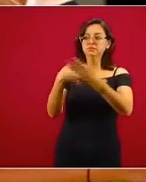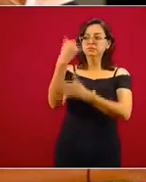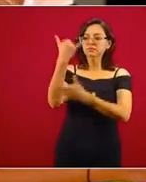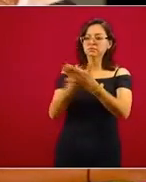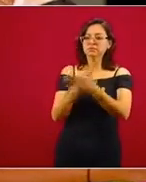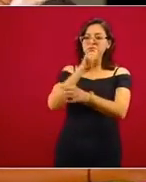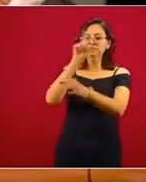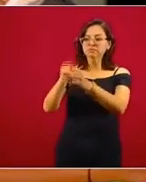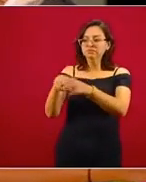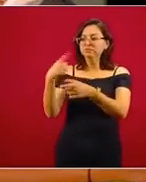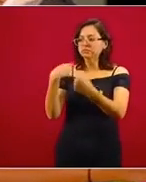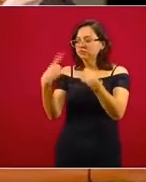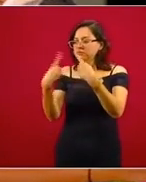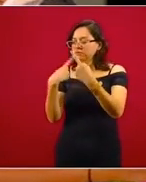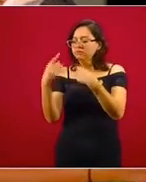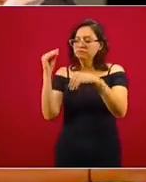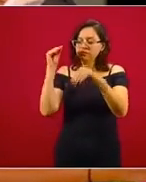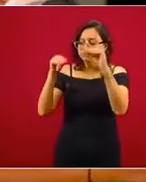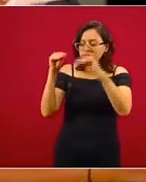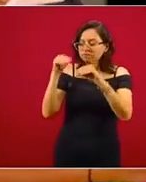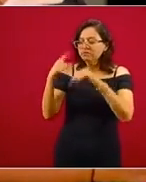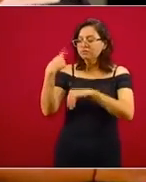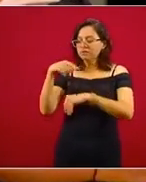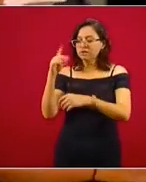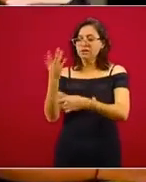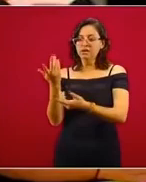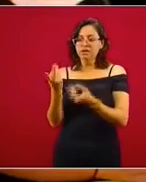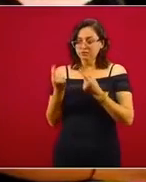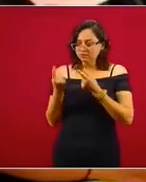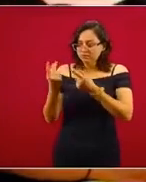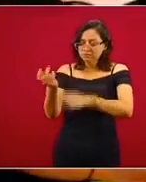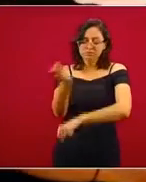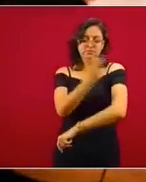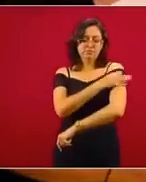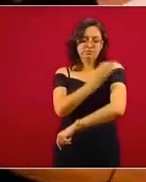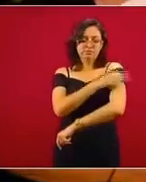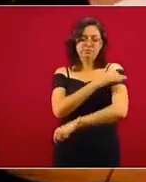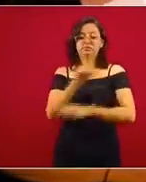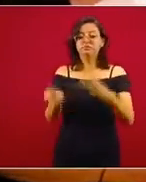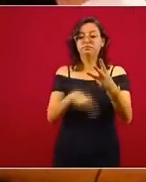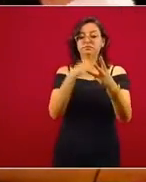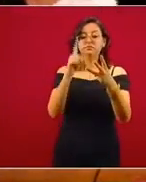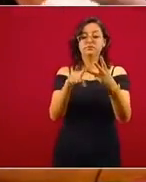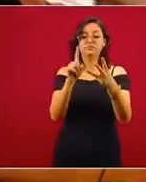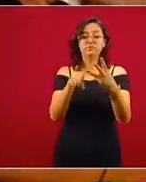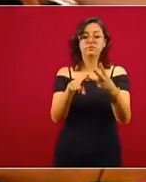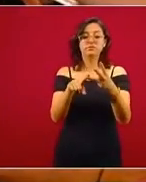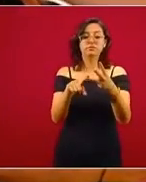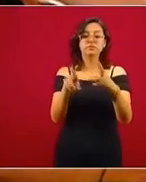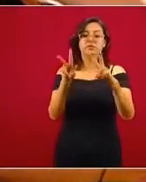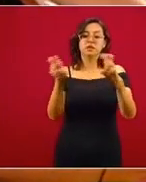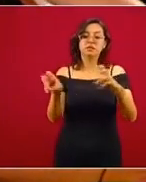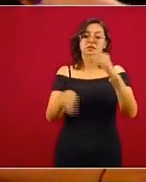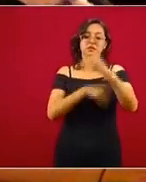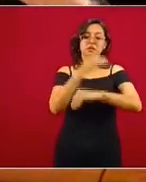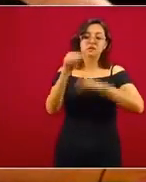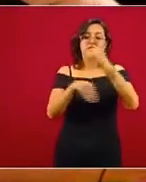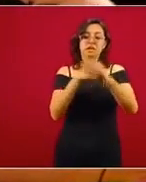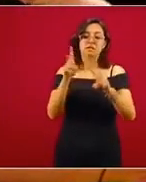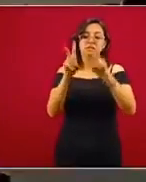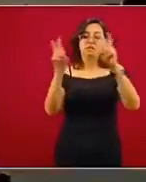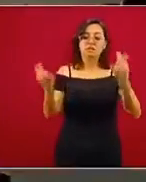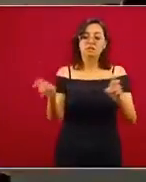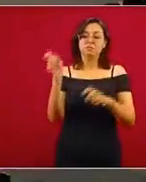approved for Speed para emergency acelerar el use, producimiento de las and vacunas then y also cuál sería su postura con vaccination. Are we respecto al involved in polémico programs tema de like las pruebas.